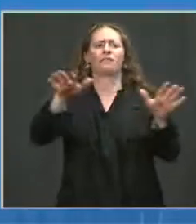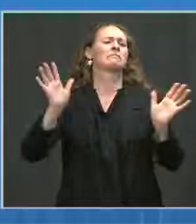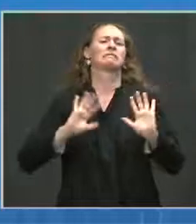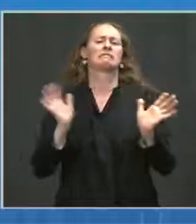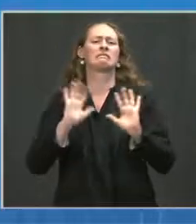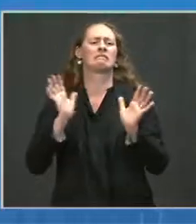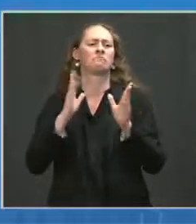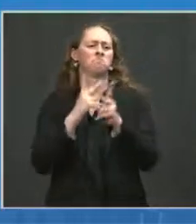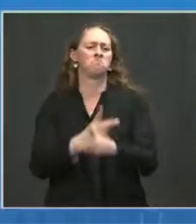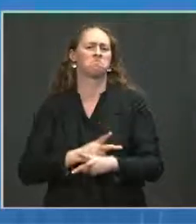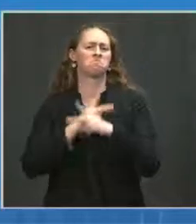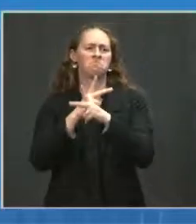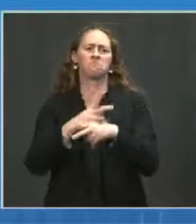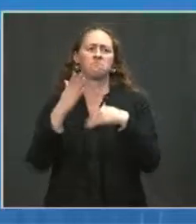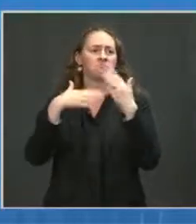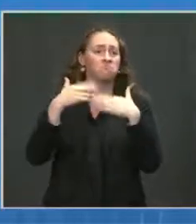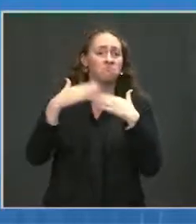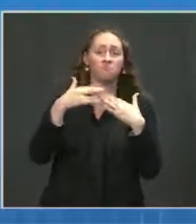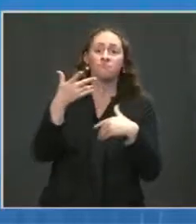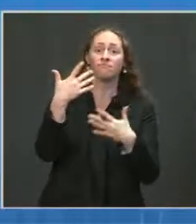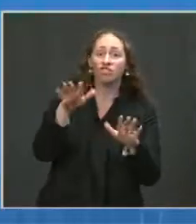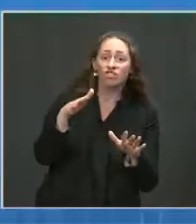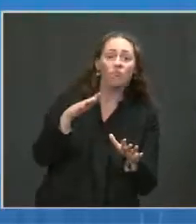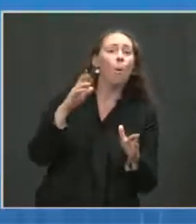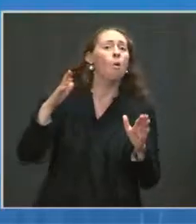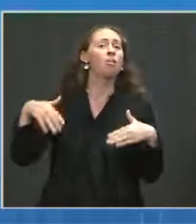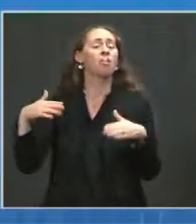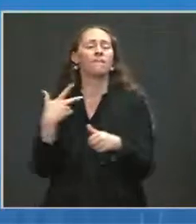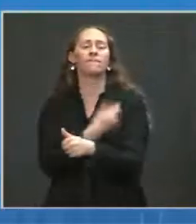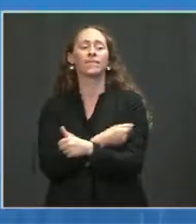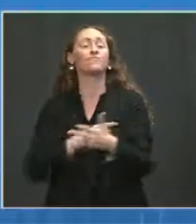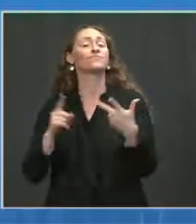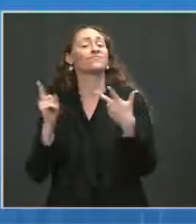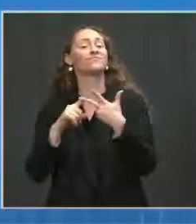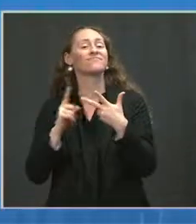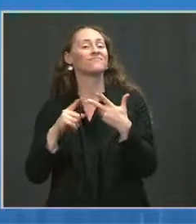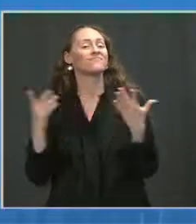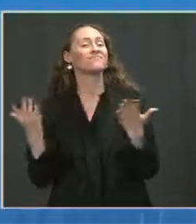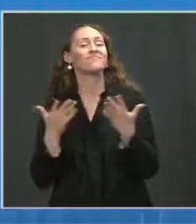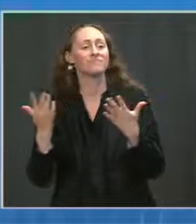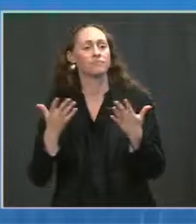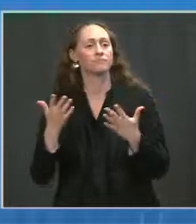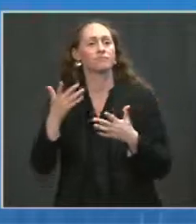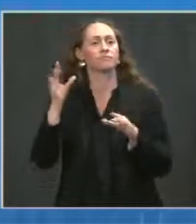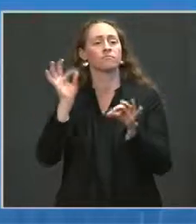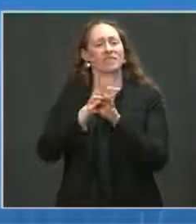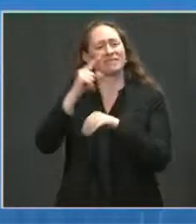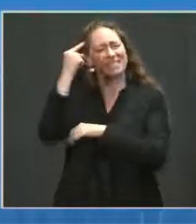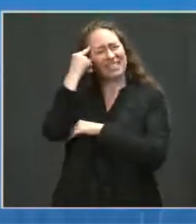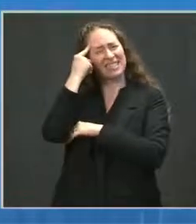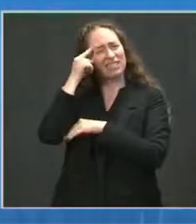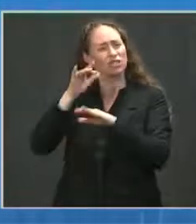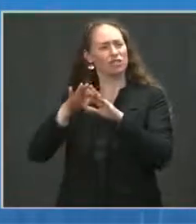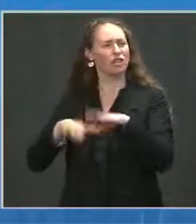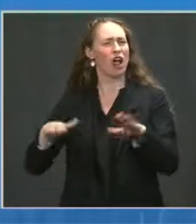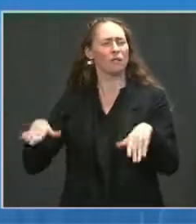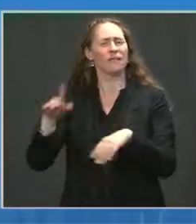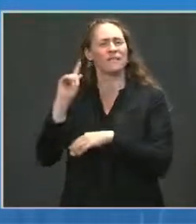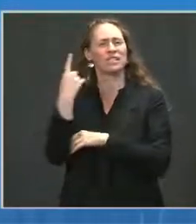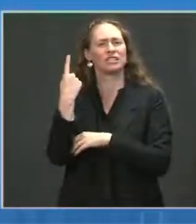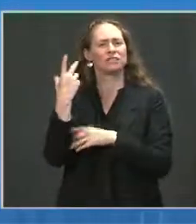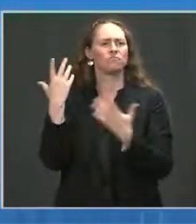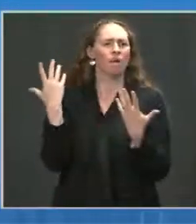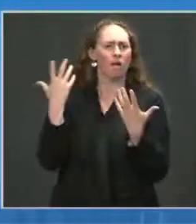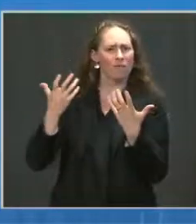regardless of your vaccination status. And third, we need to keep our children safe and in school. Get everyone